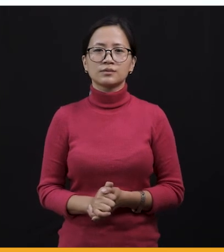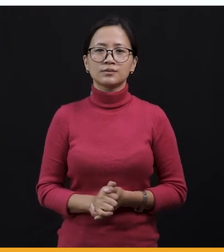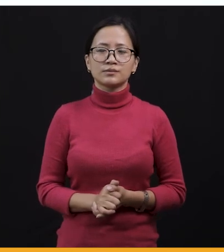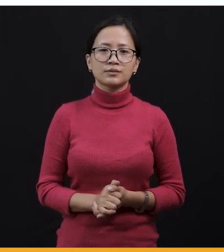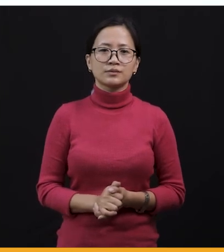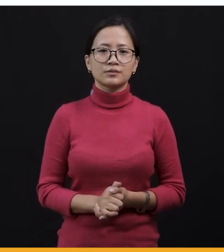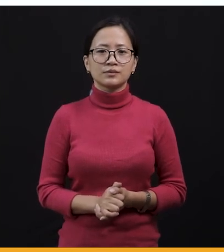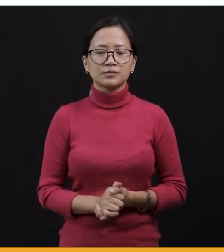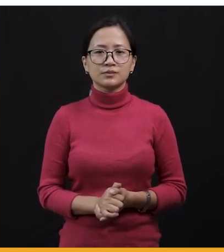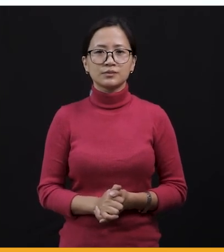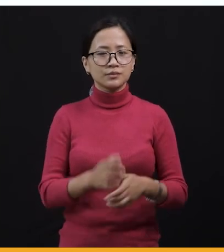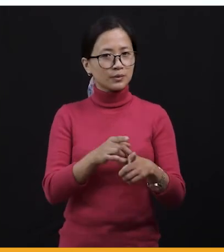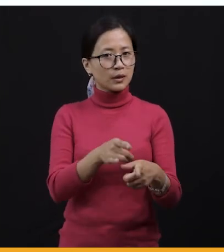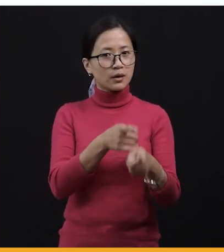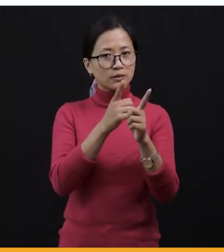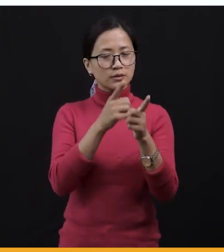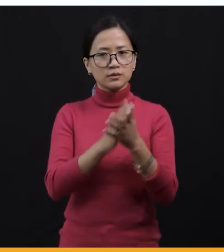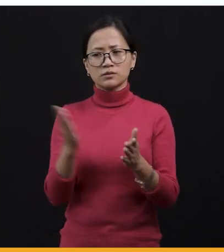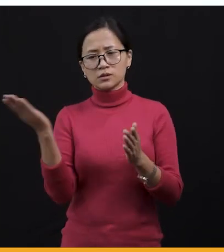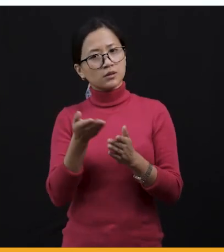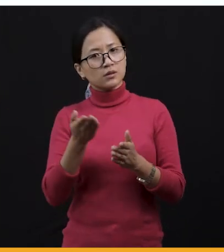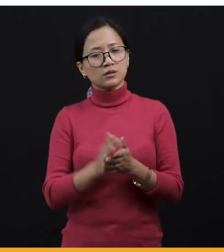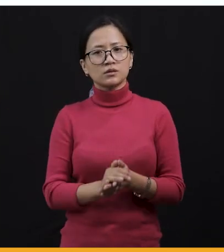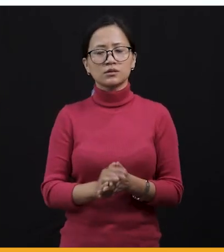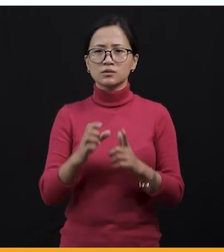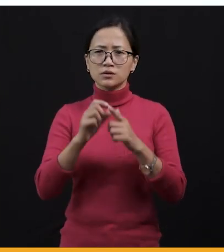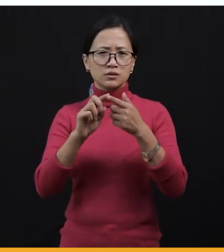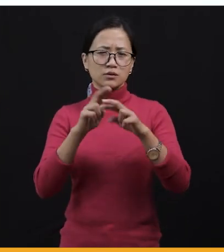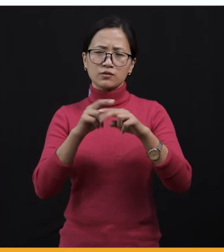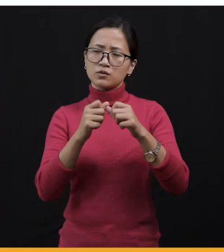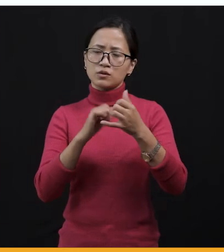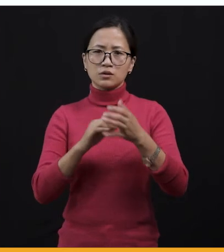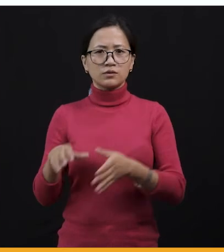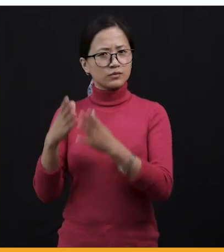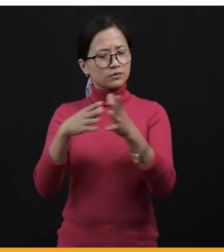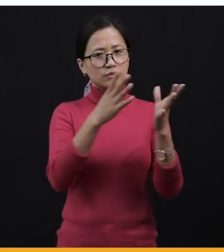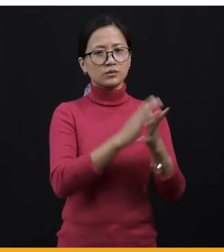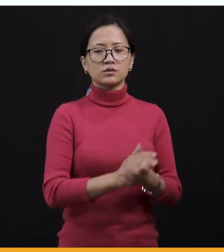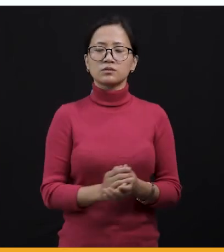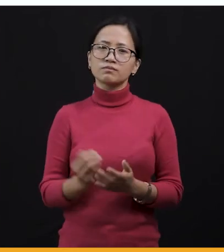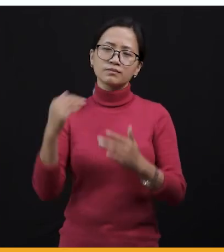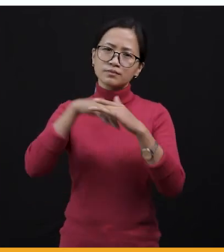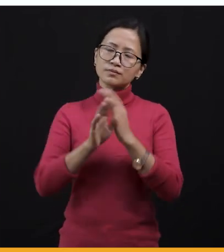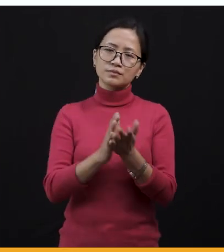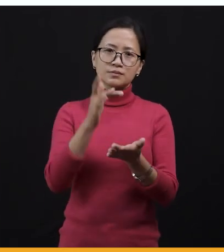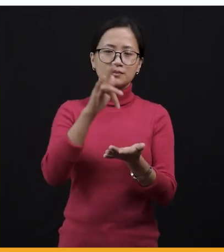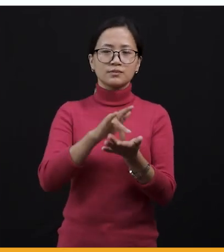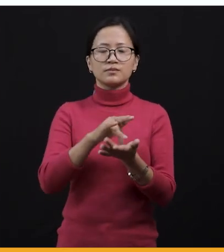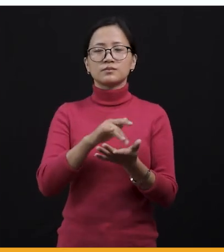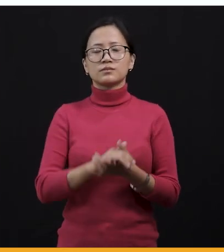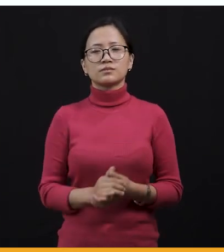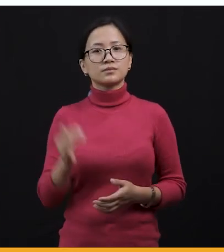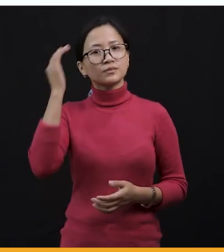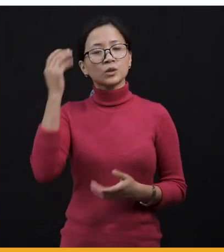because hunting, cutting down, and deforestation are not allowed in these places.